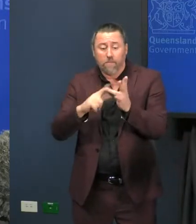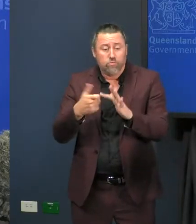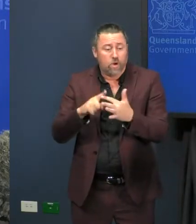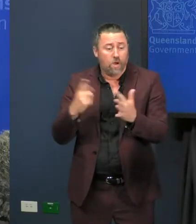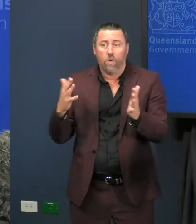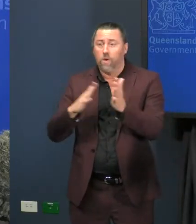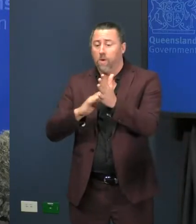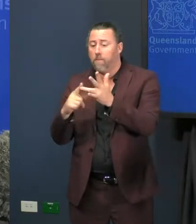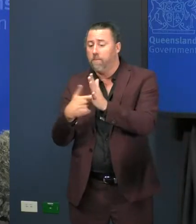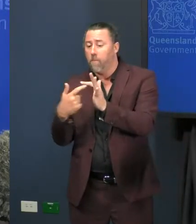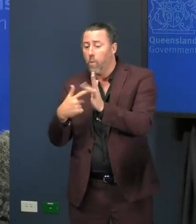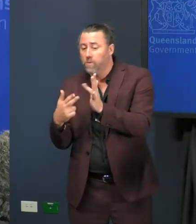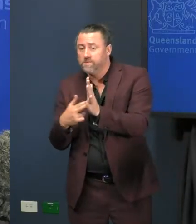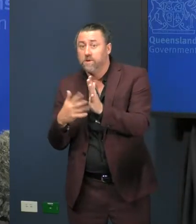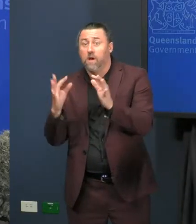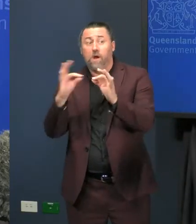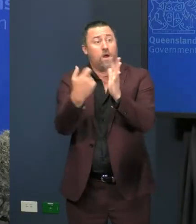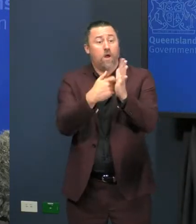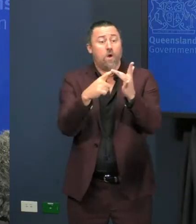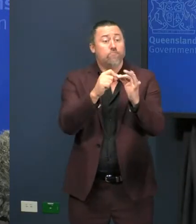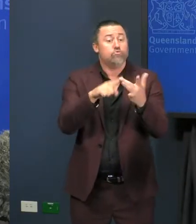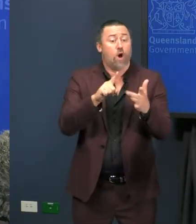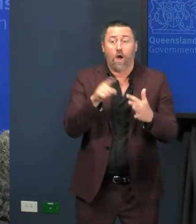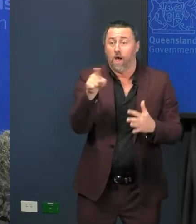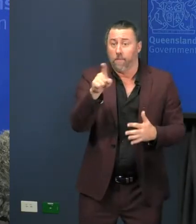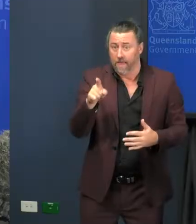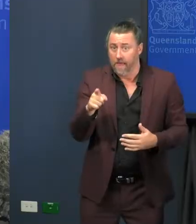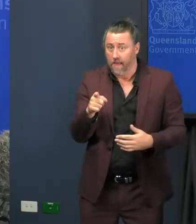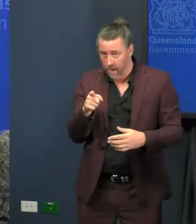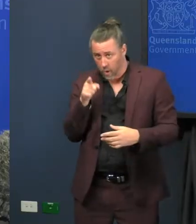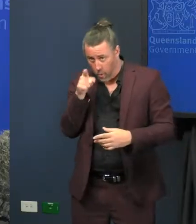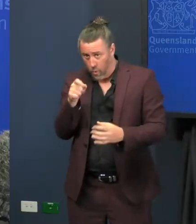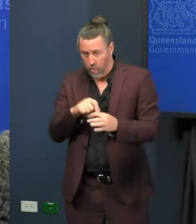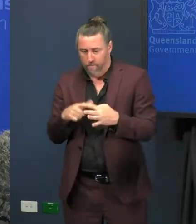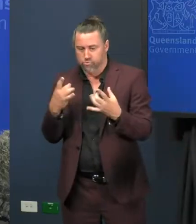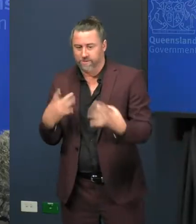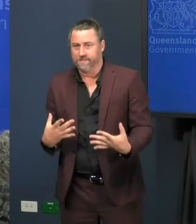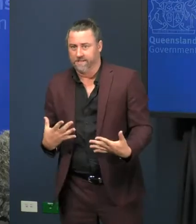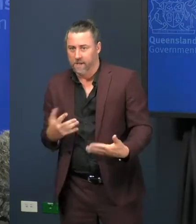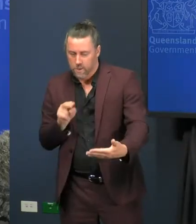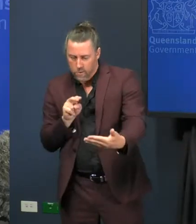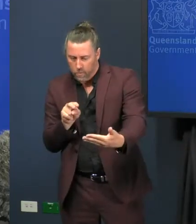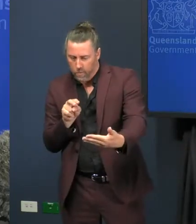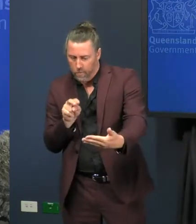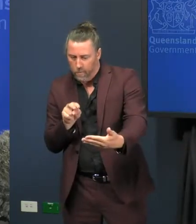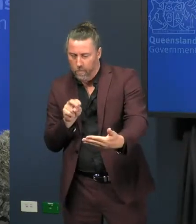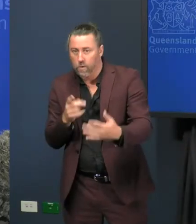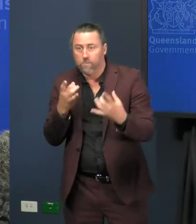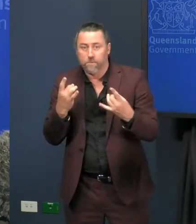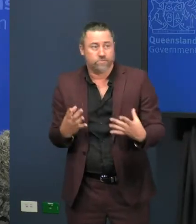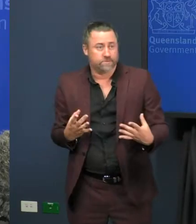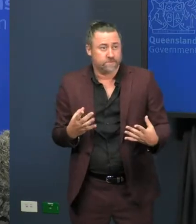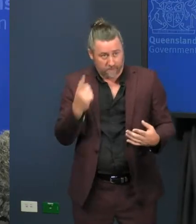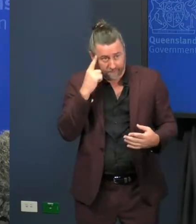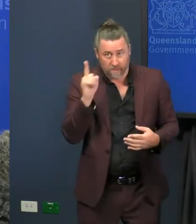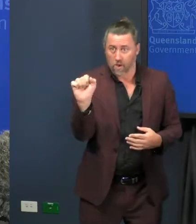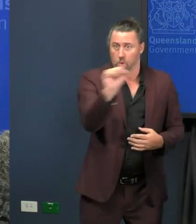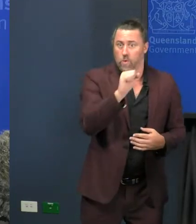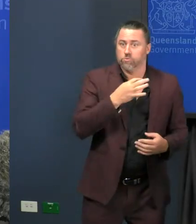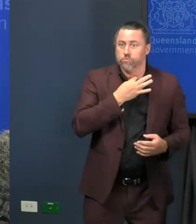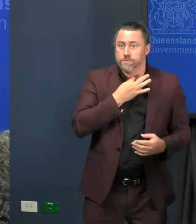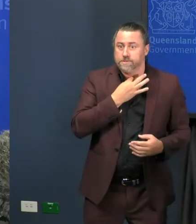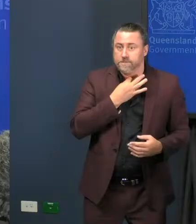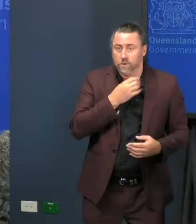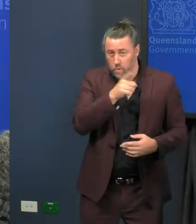in contact early with the messaging, because I ask you to think about the risk for you and